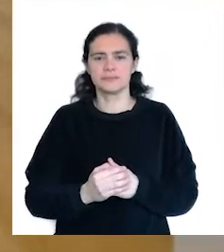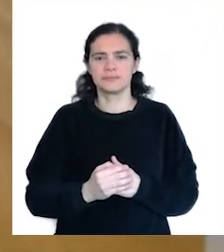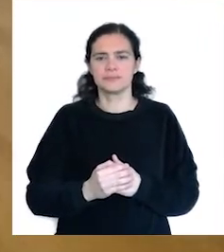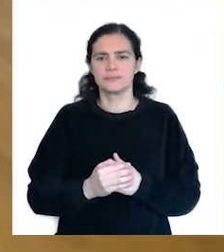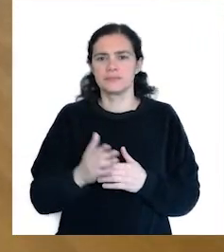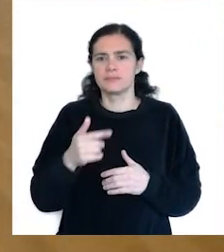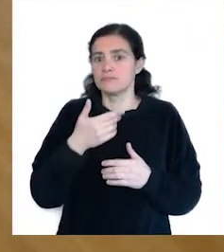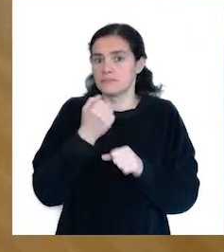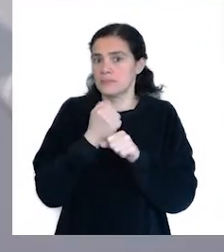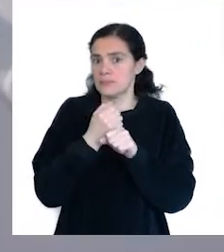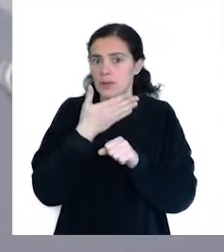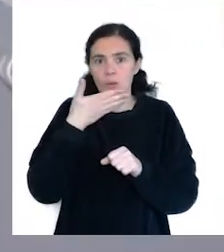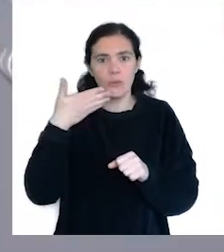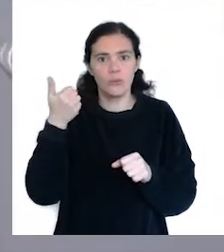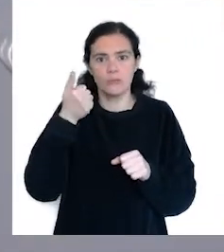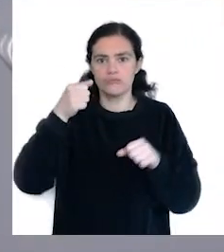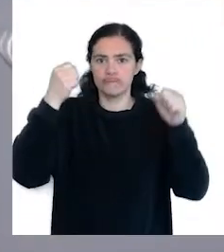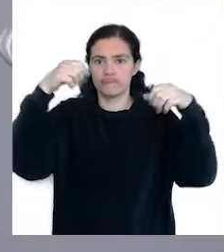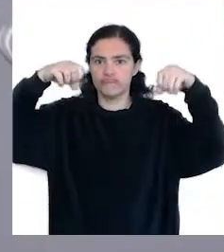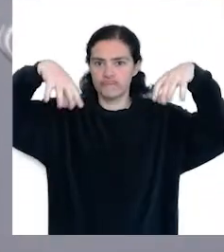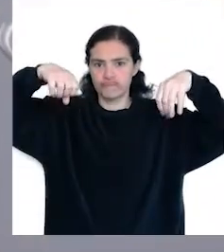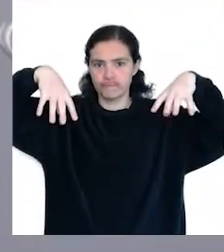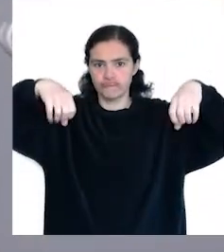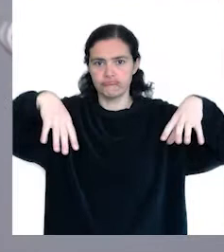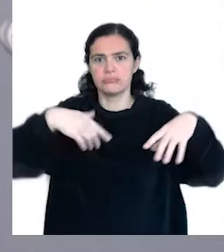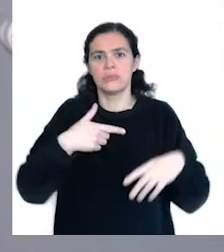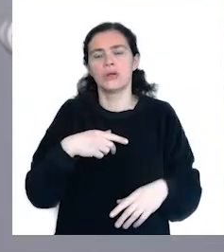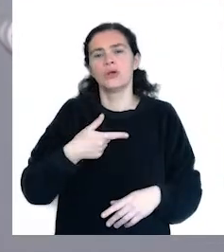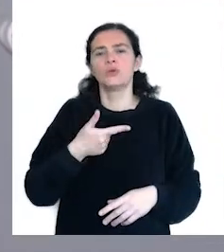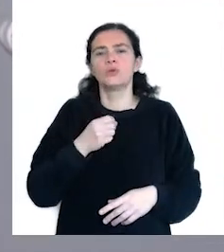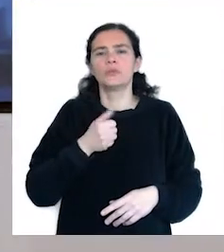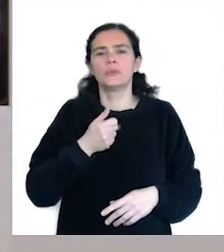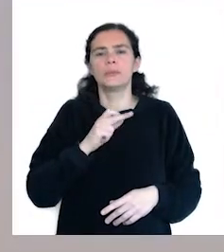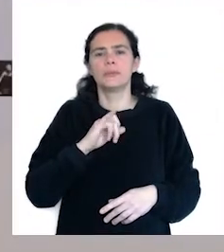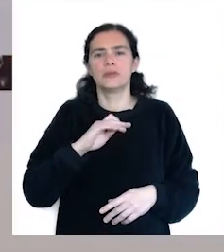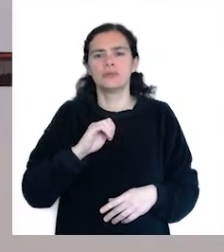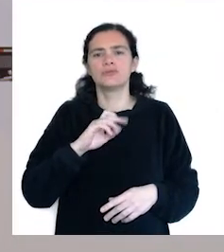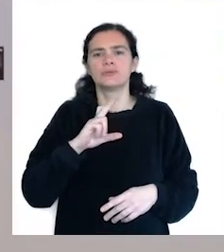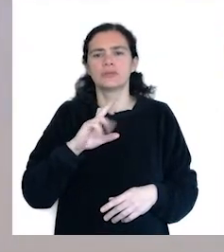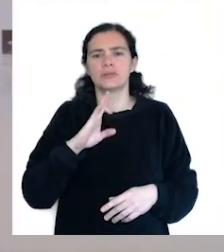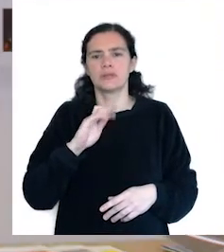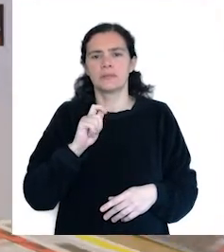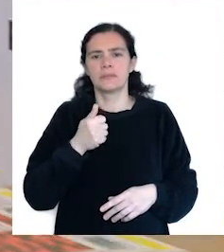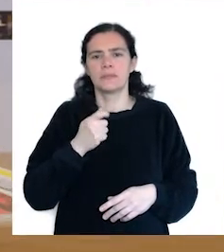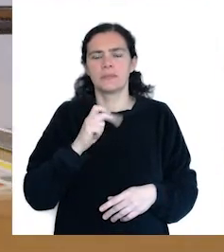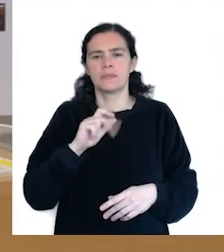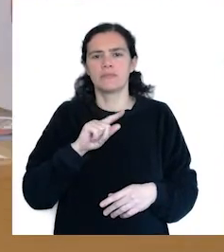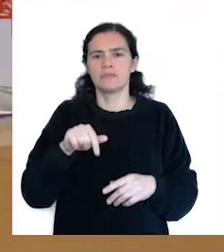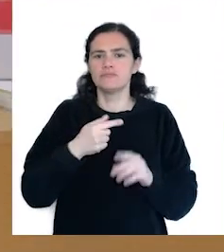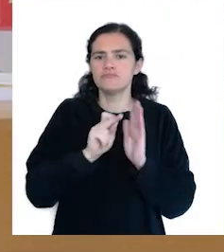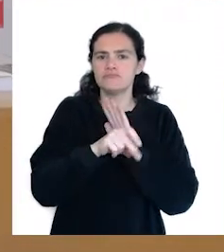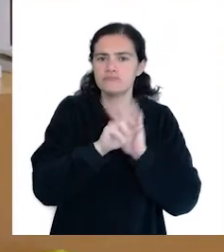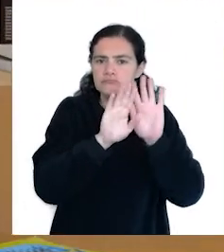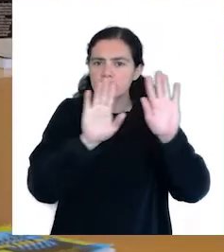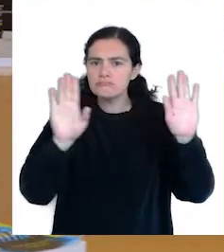Serralves library. Beautiful work here hanging by Tobias Weberger. And we are entering